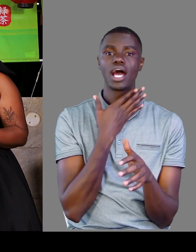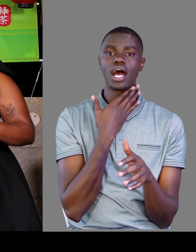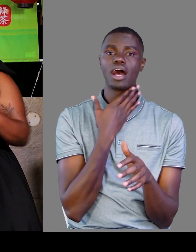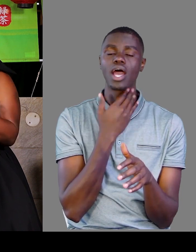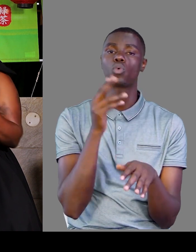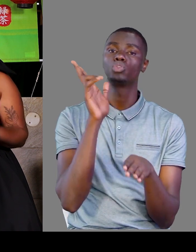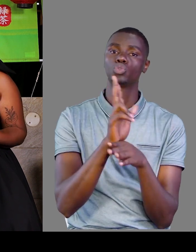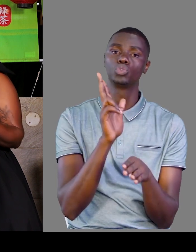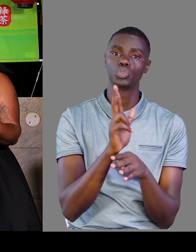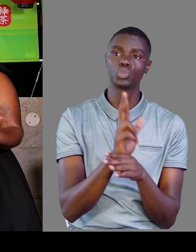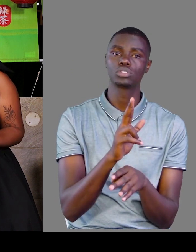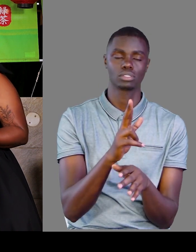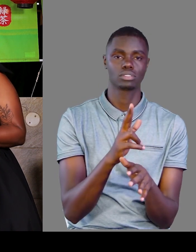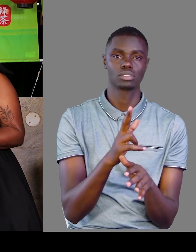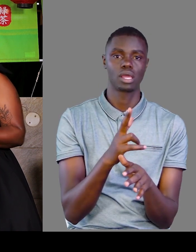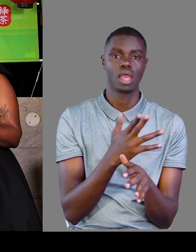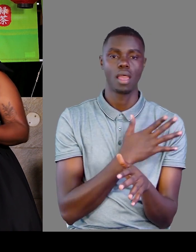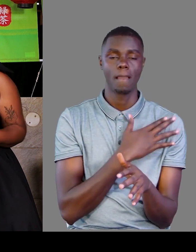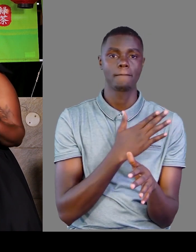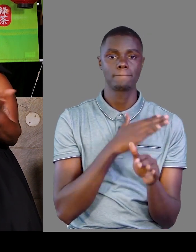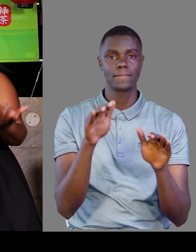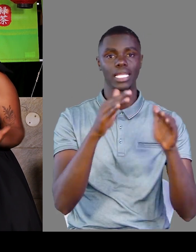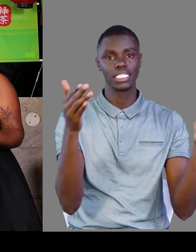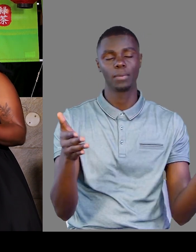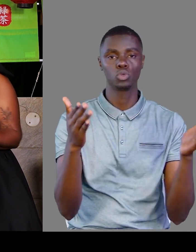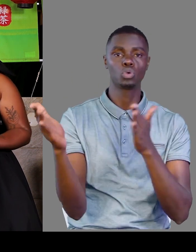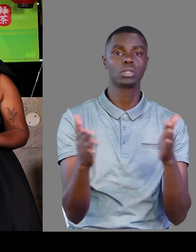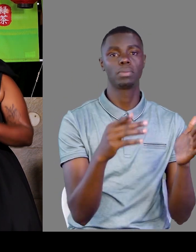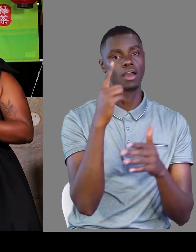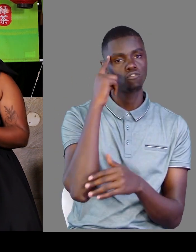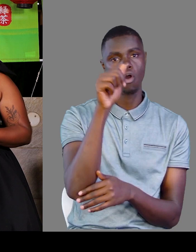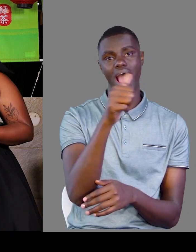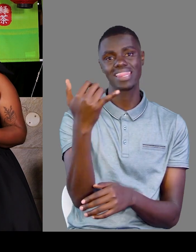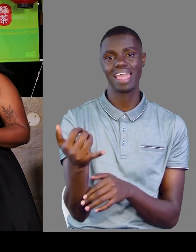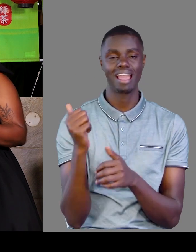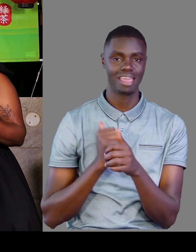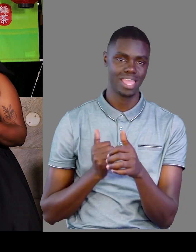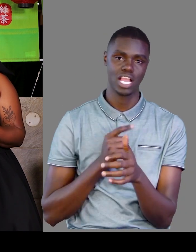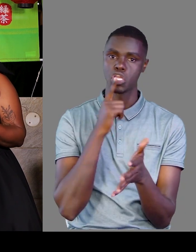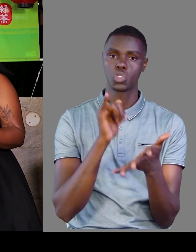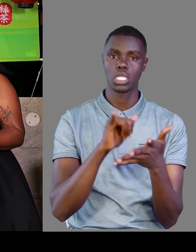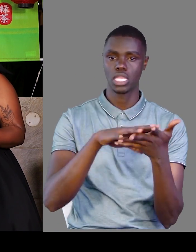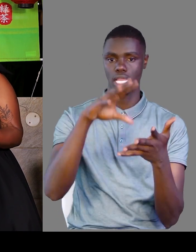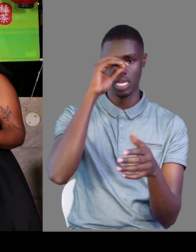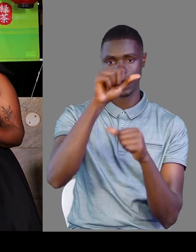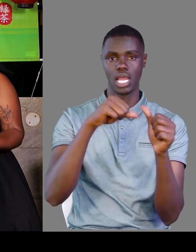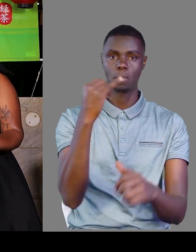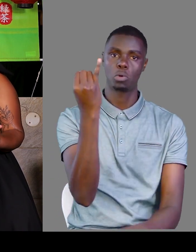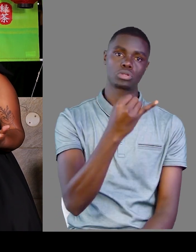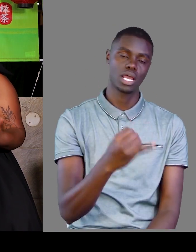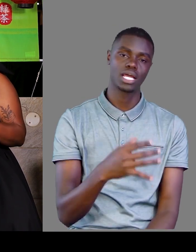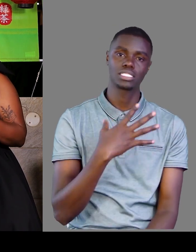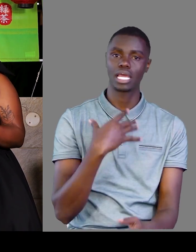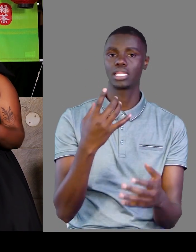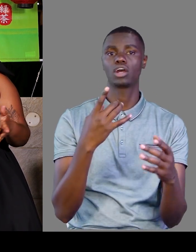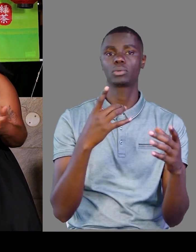pia mimi nitumie hiyo meza niliandaliwa pia kuandalia wasichana wengine wadogo kama mimi, so that they can learn about art, they can learn